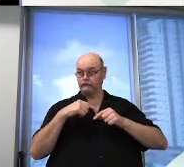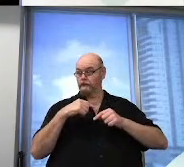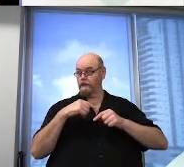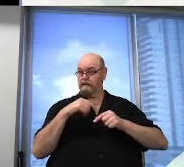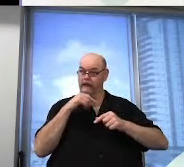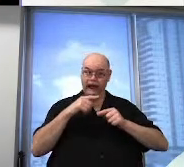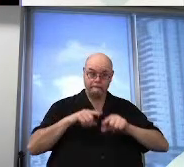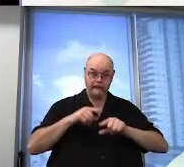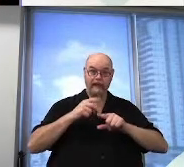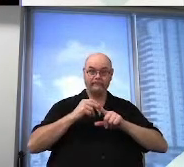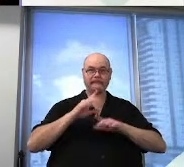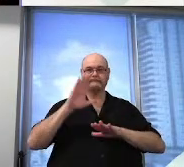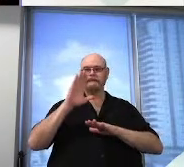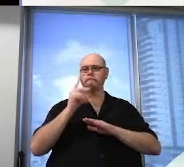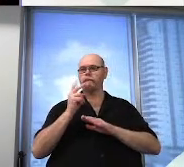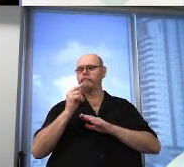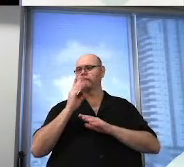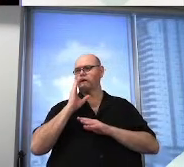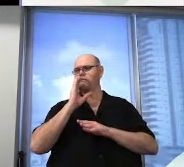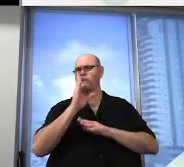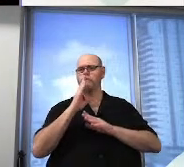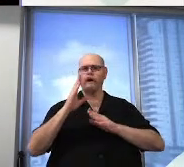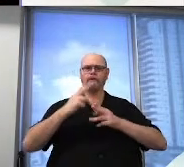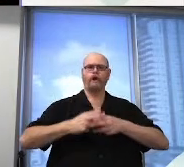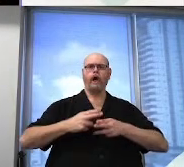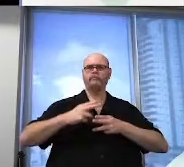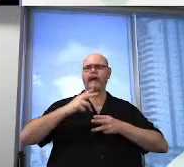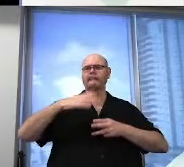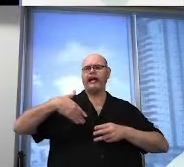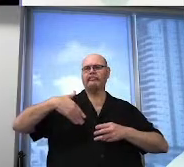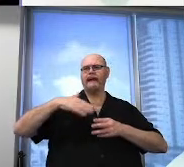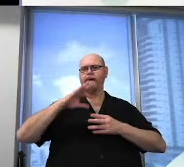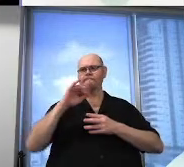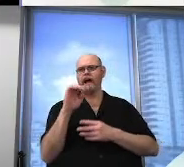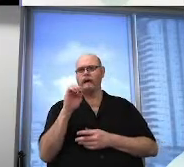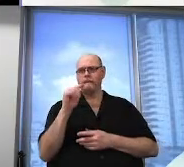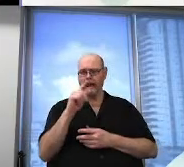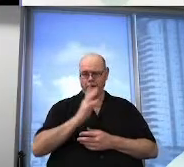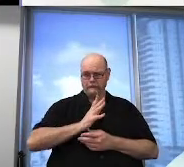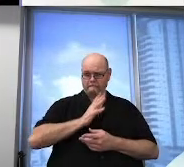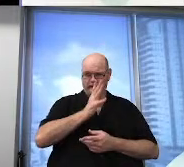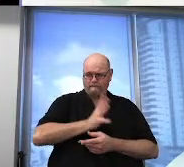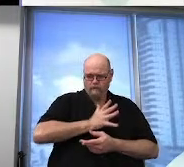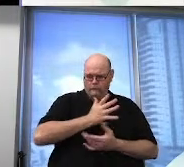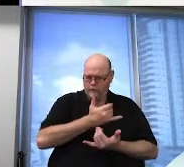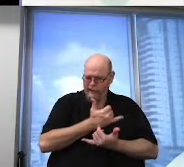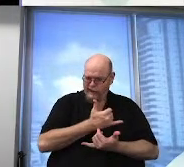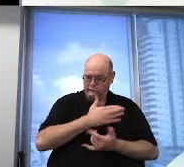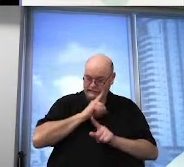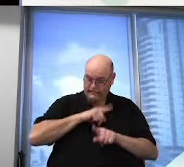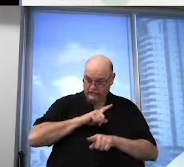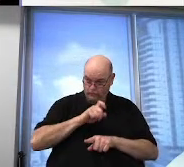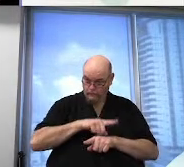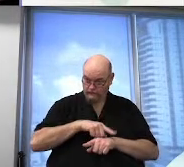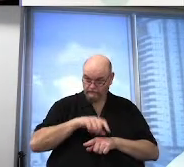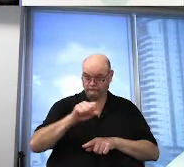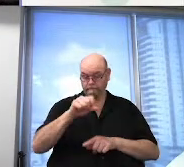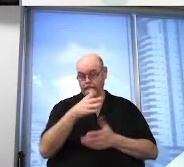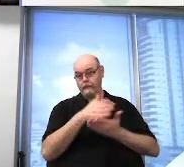happen, step up and we'll actually call it a late file. But right now I'm operating somewhat informally. Does that answer your question,